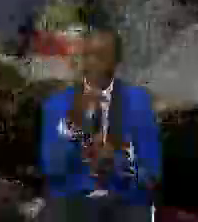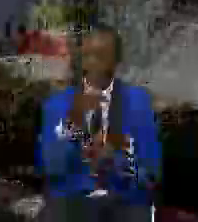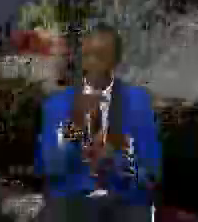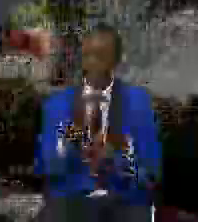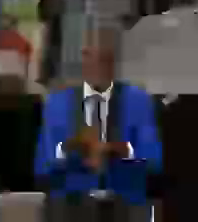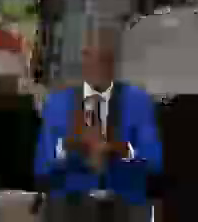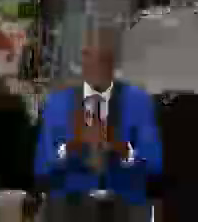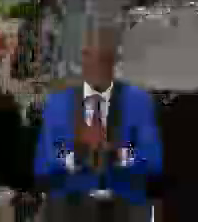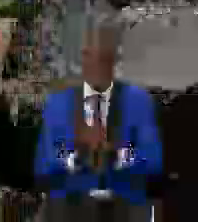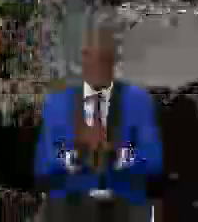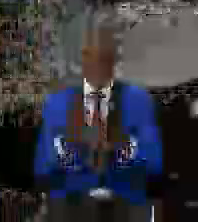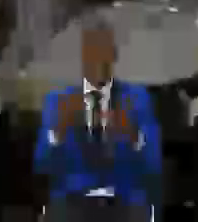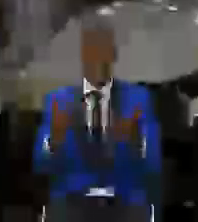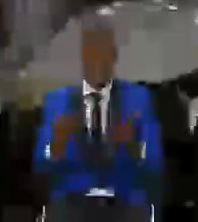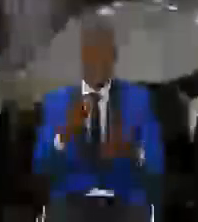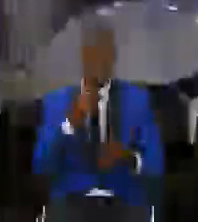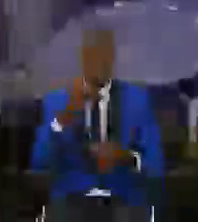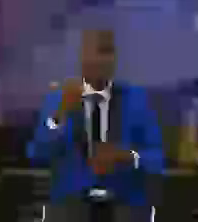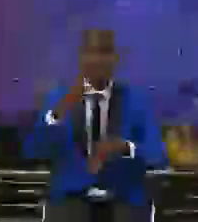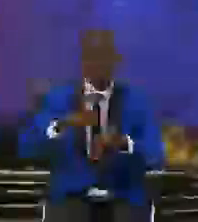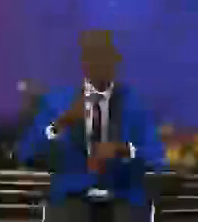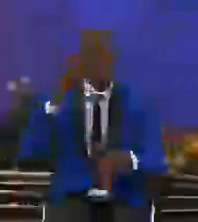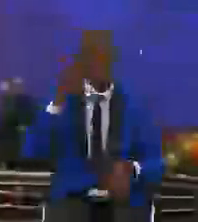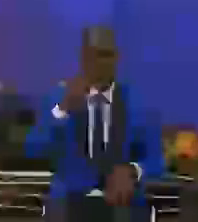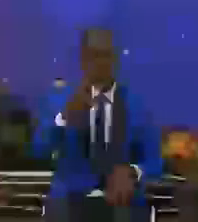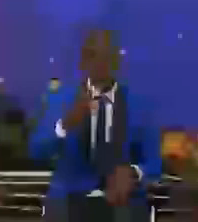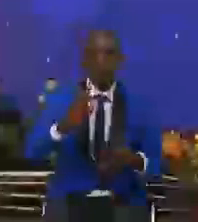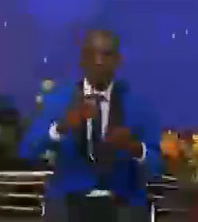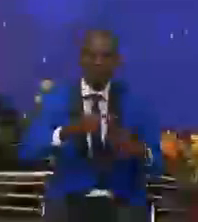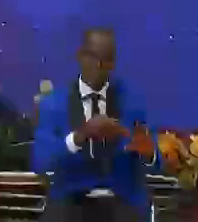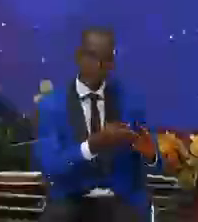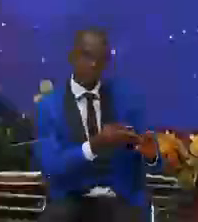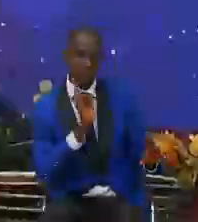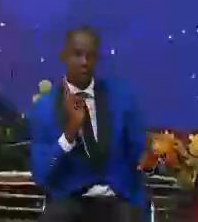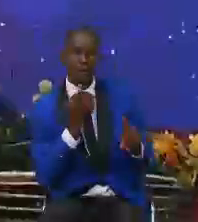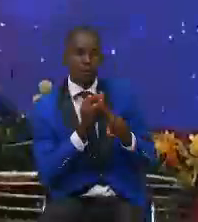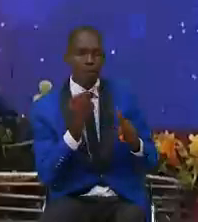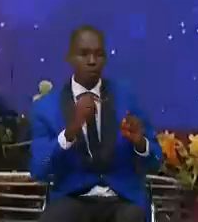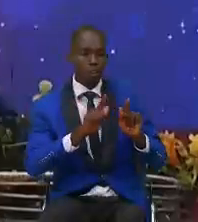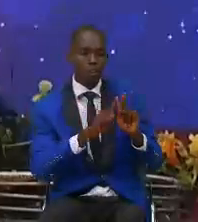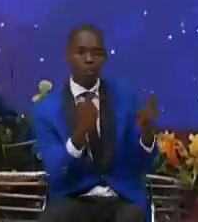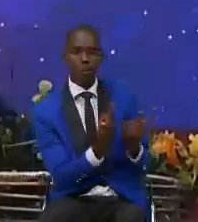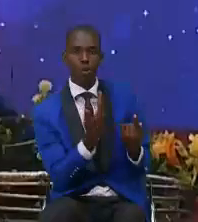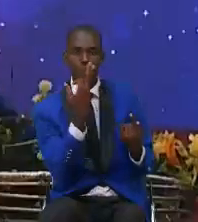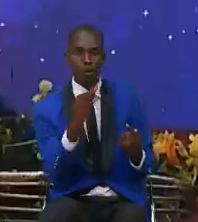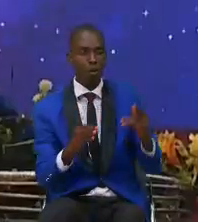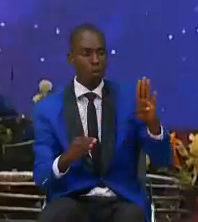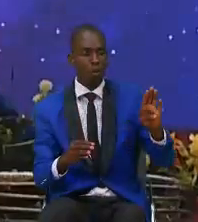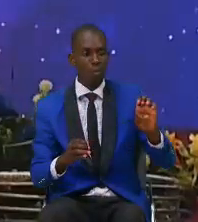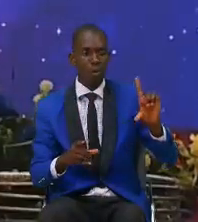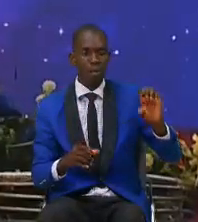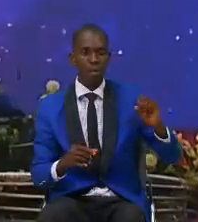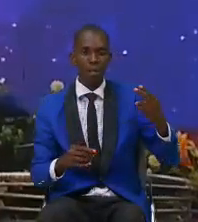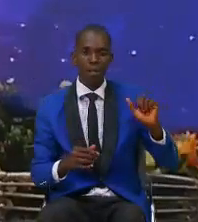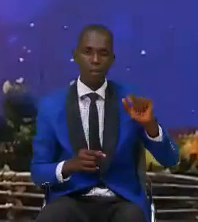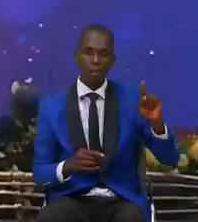Heads bowed and eyes closed. This is the time to come out of the class of Belshazzar. This